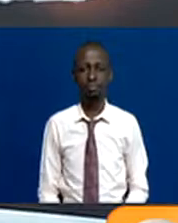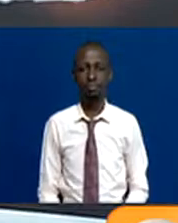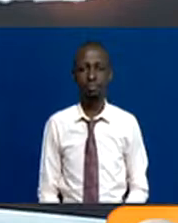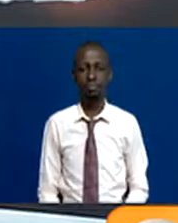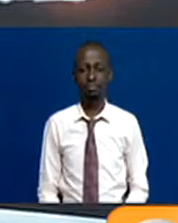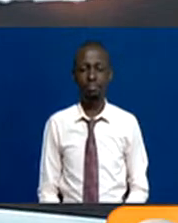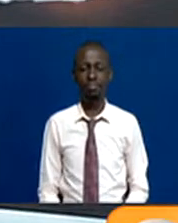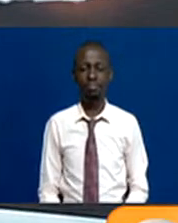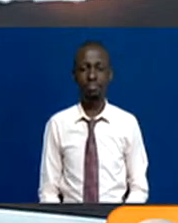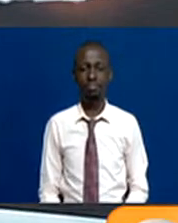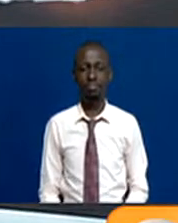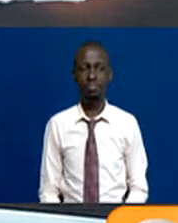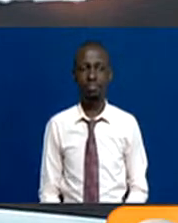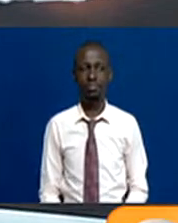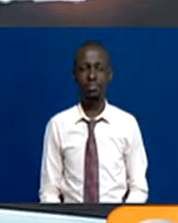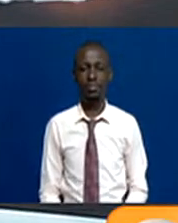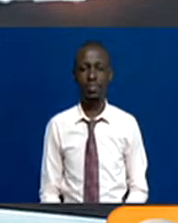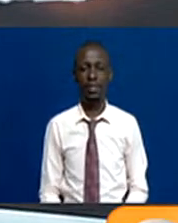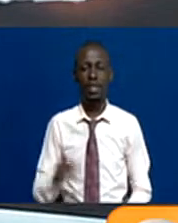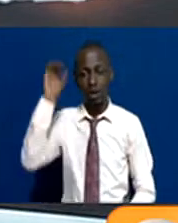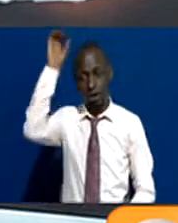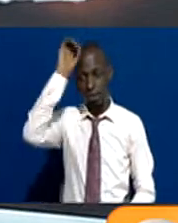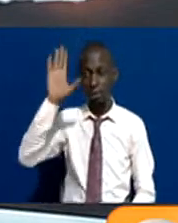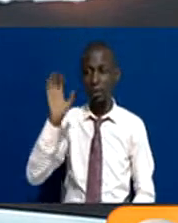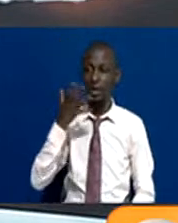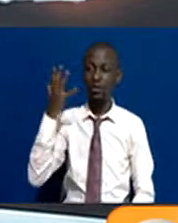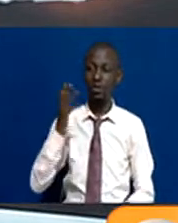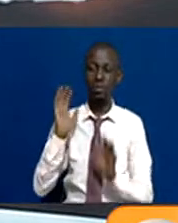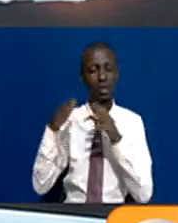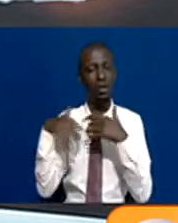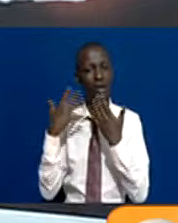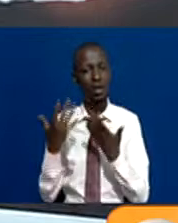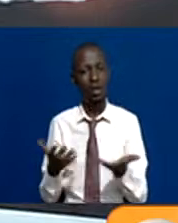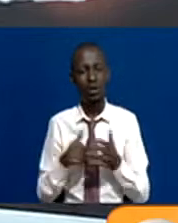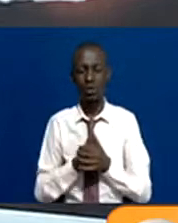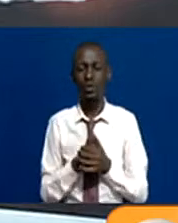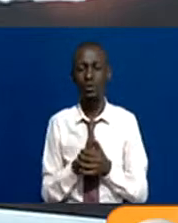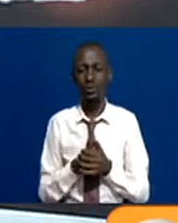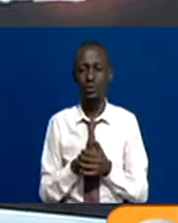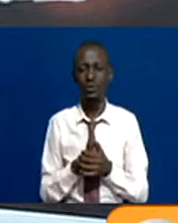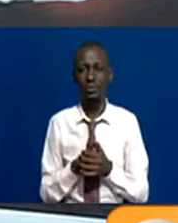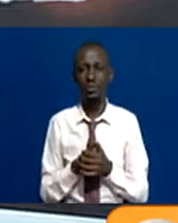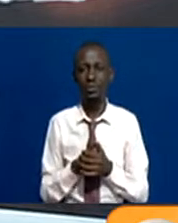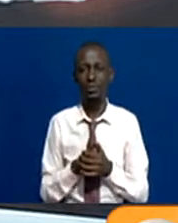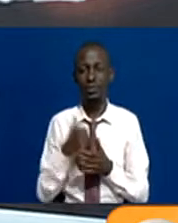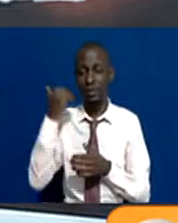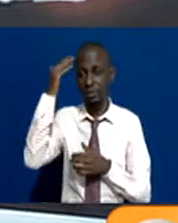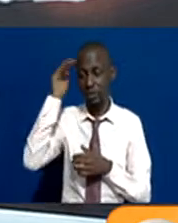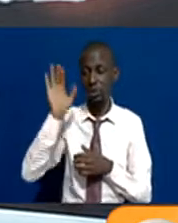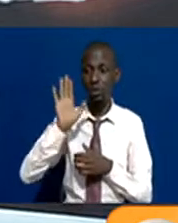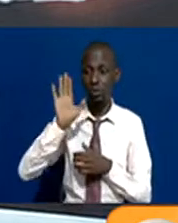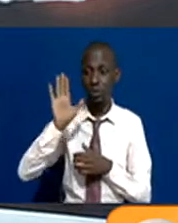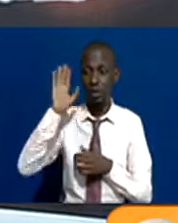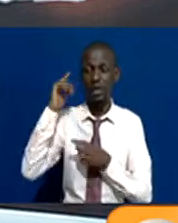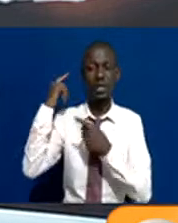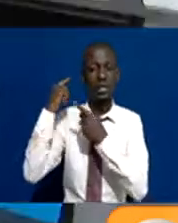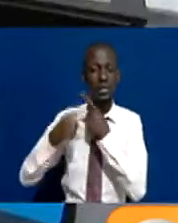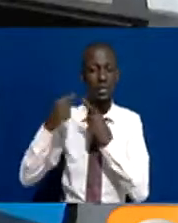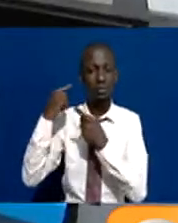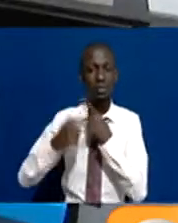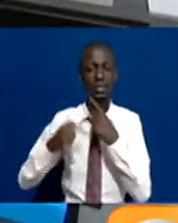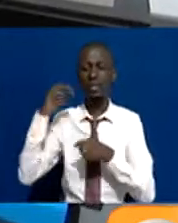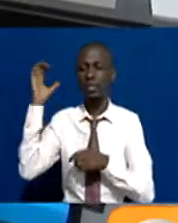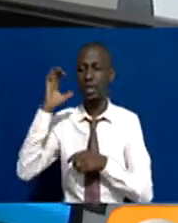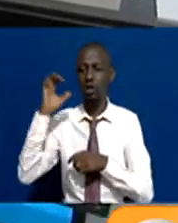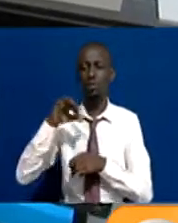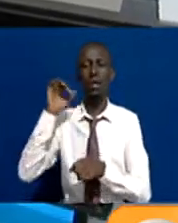All right, so let me get your initial reactions. Margaret, let me begin with you, because I'm so sure you encounter several clients